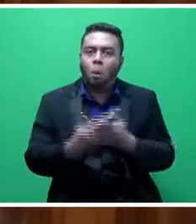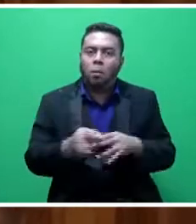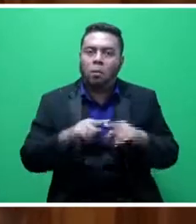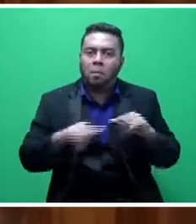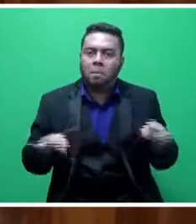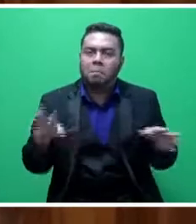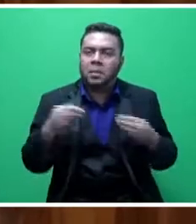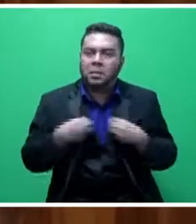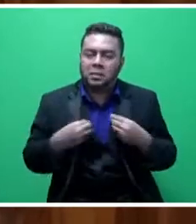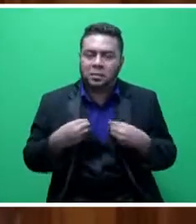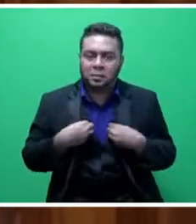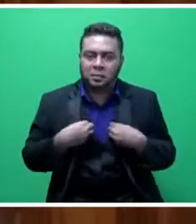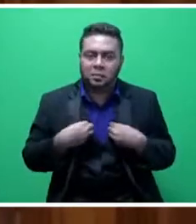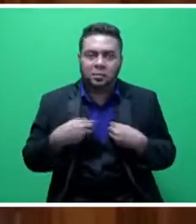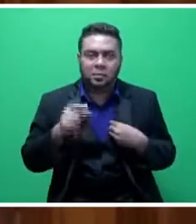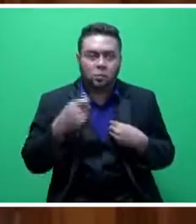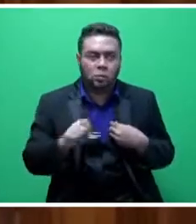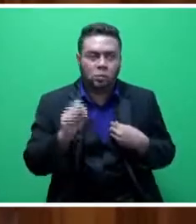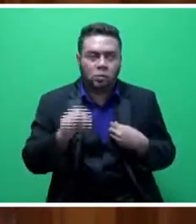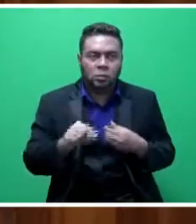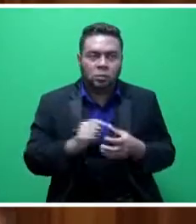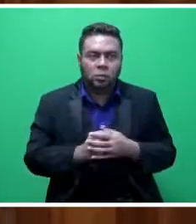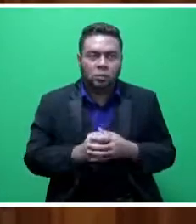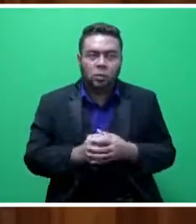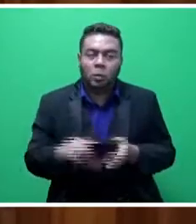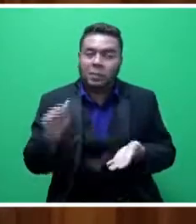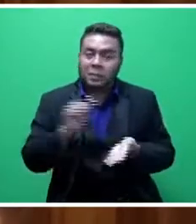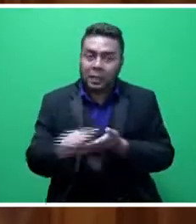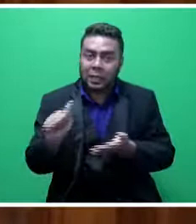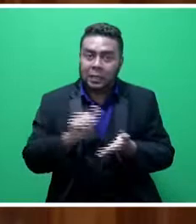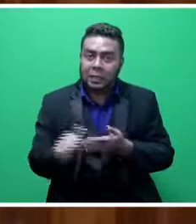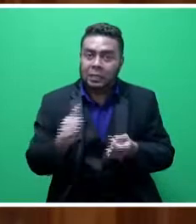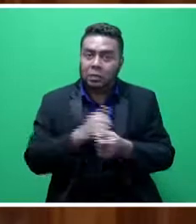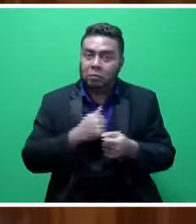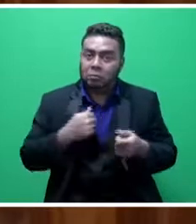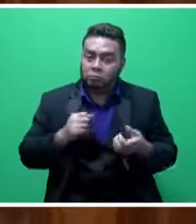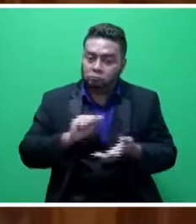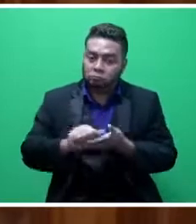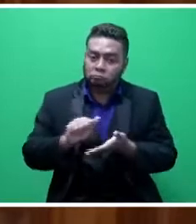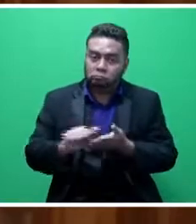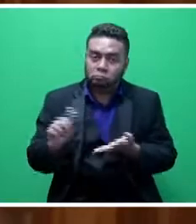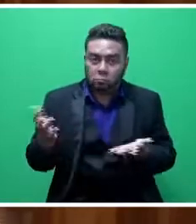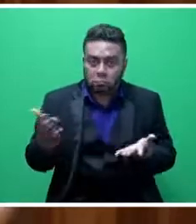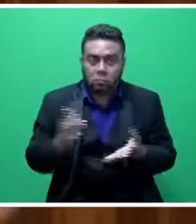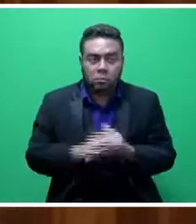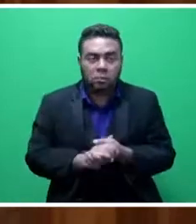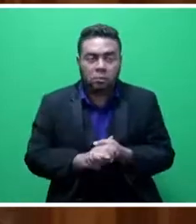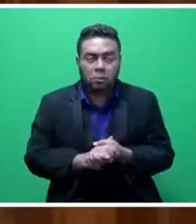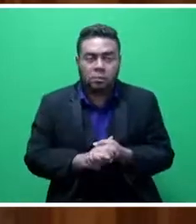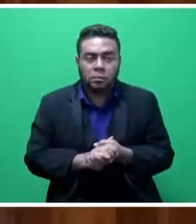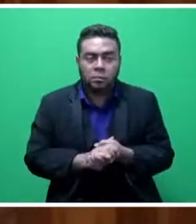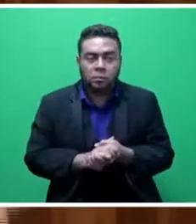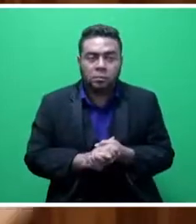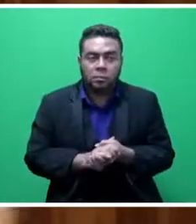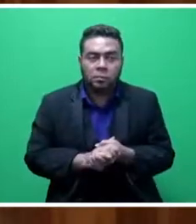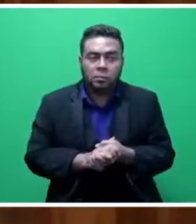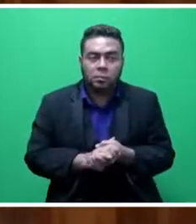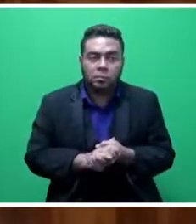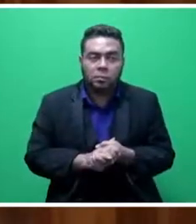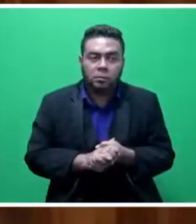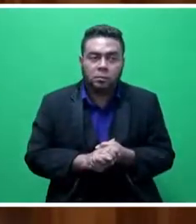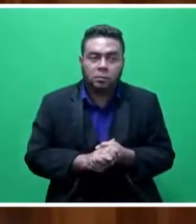and using these platforms, selling our goods on these platforms. And the sales that's